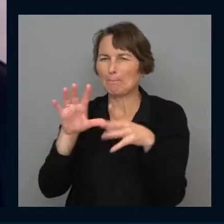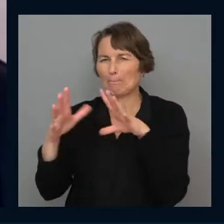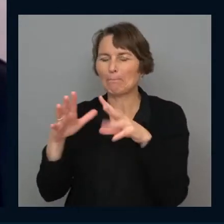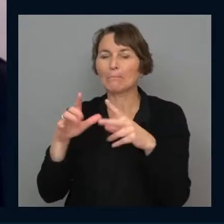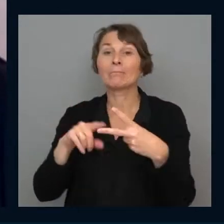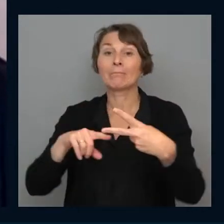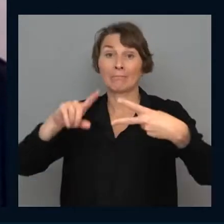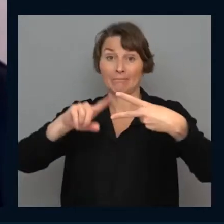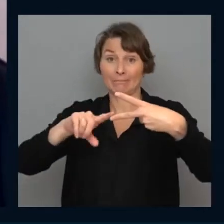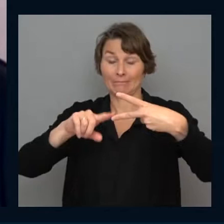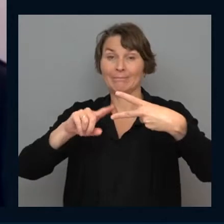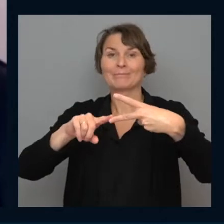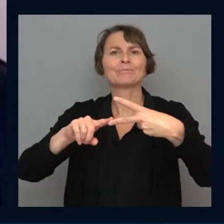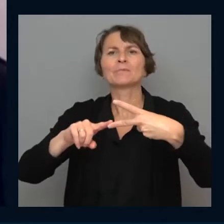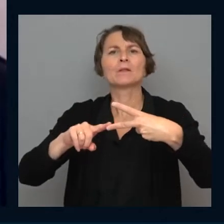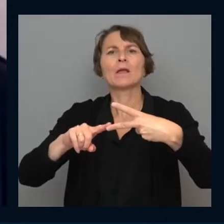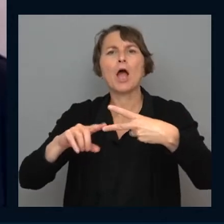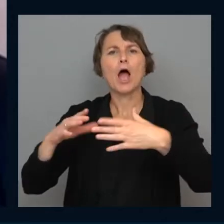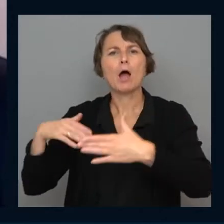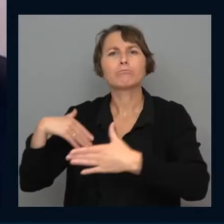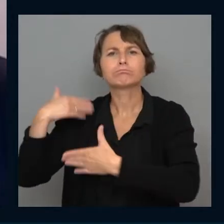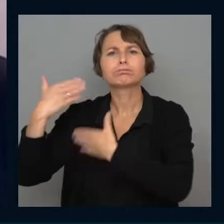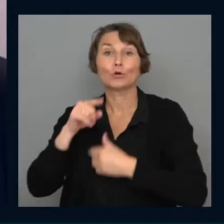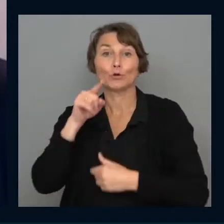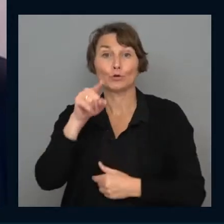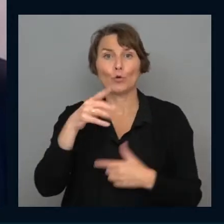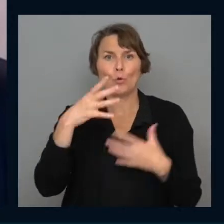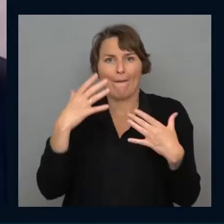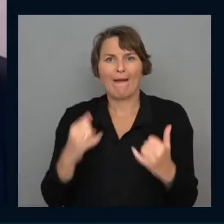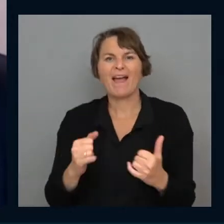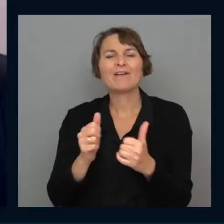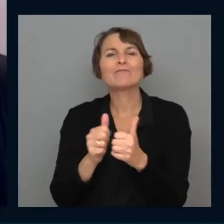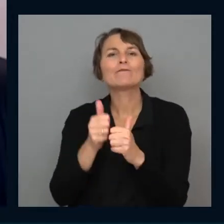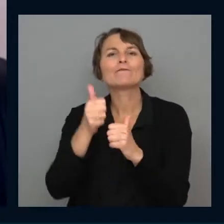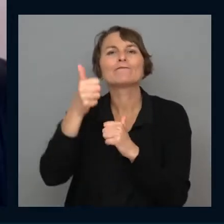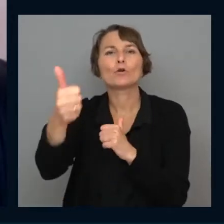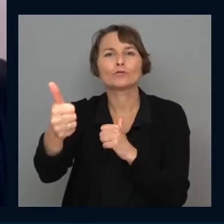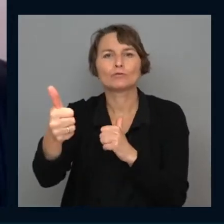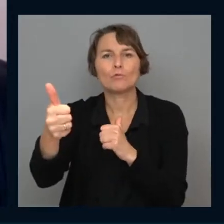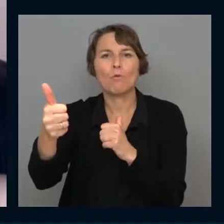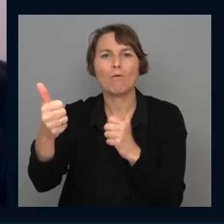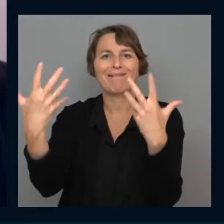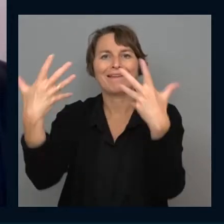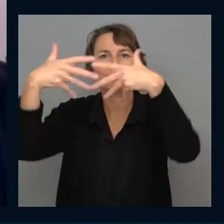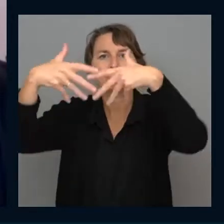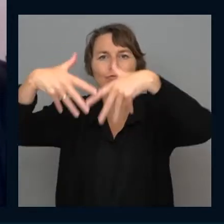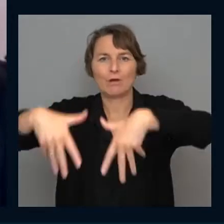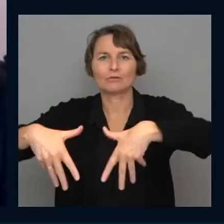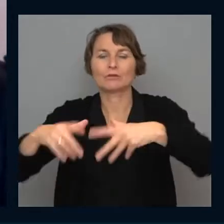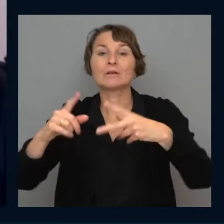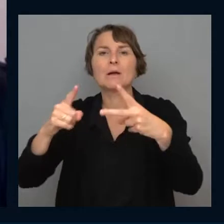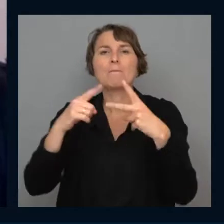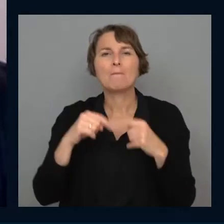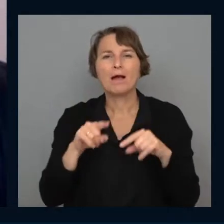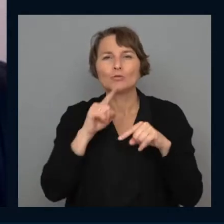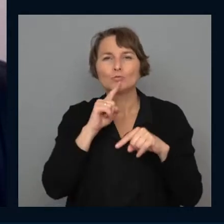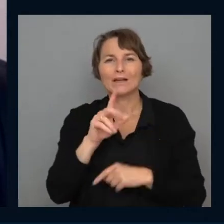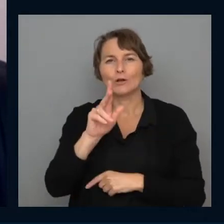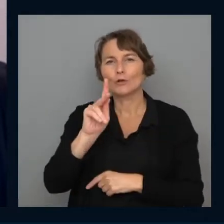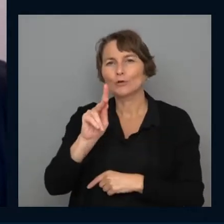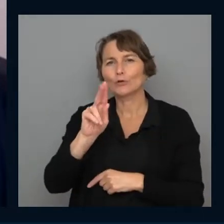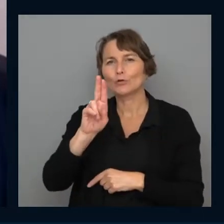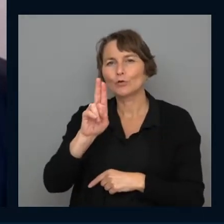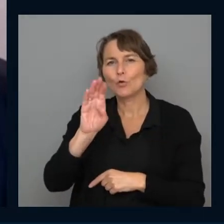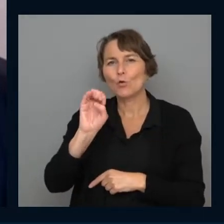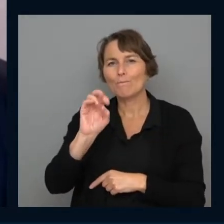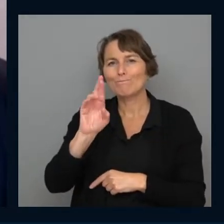traditionally do with your virtual machine infrastructure. You do with a Kubernetes infrastructure, because you can allocate and load balance 25% of that